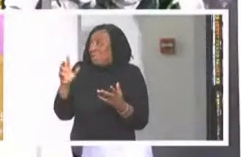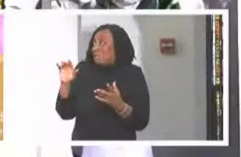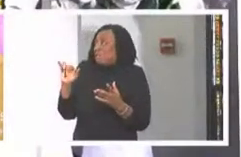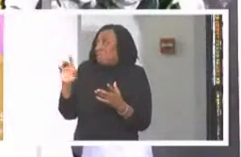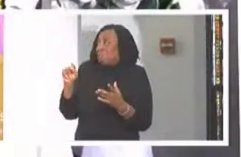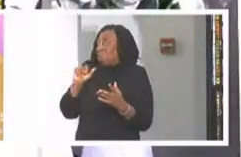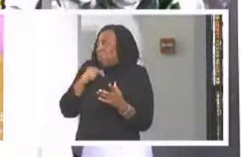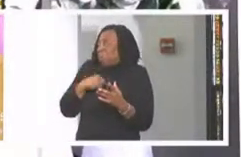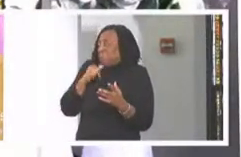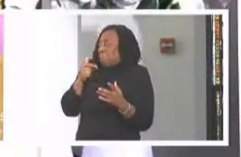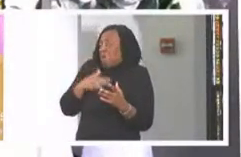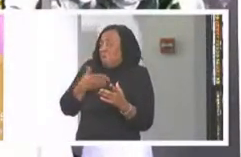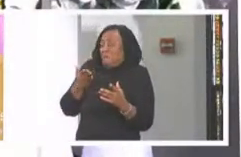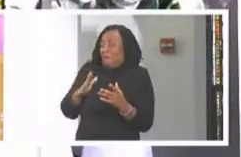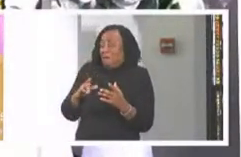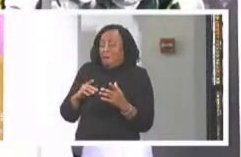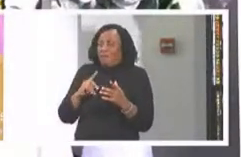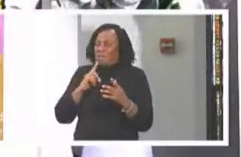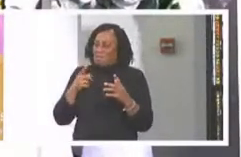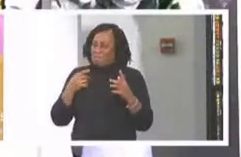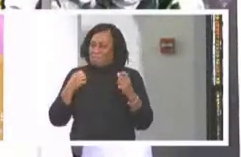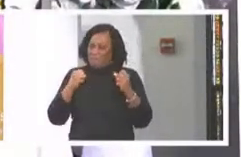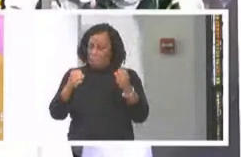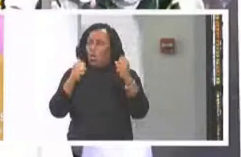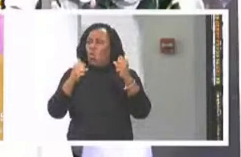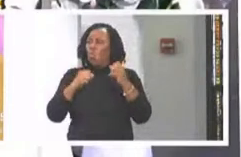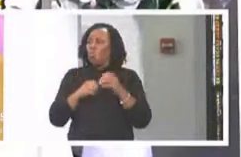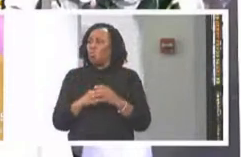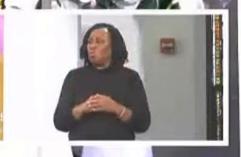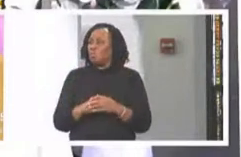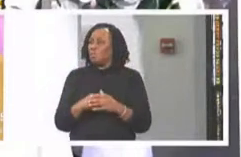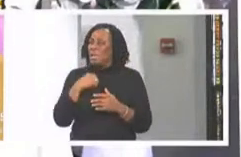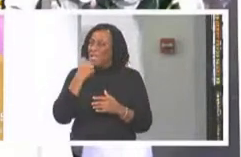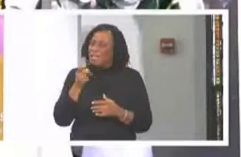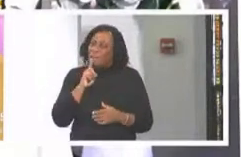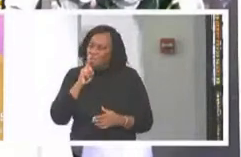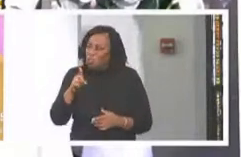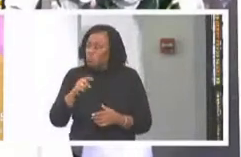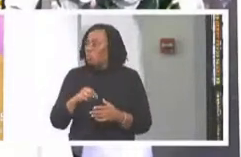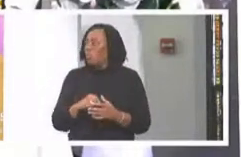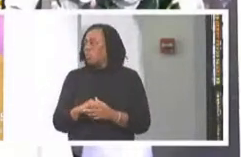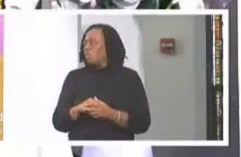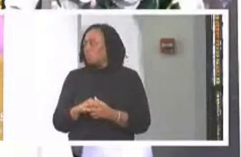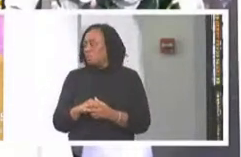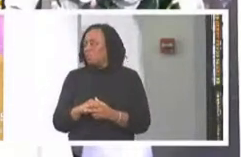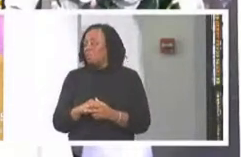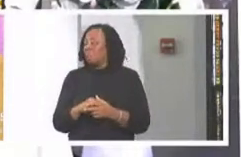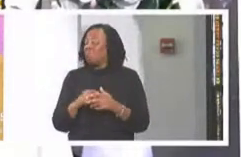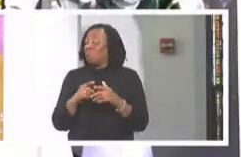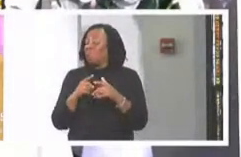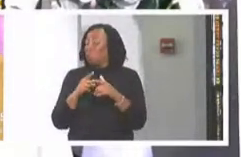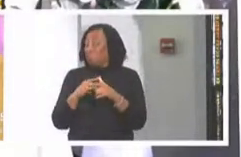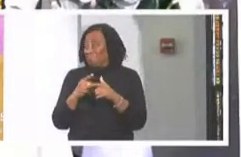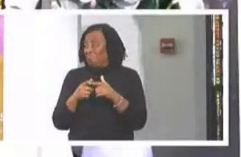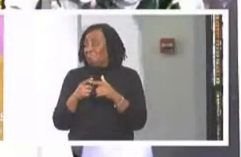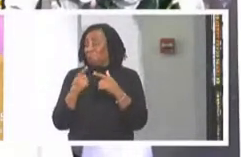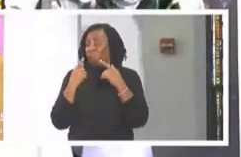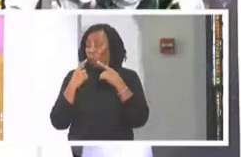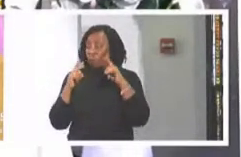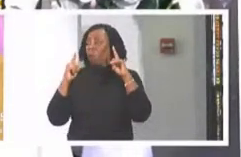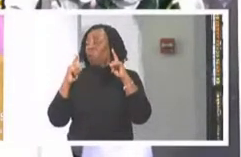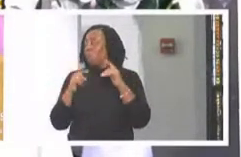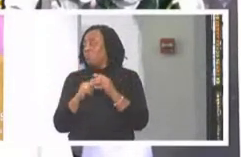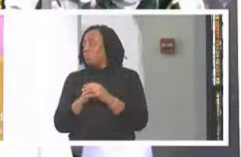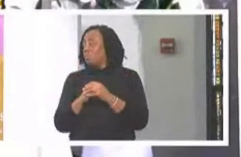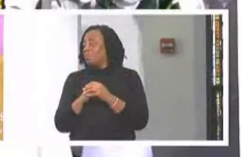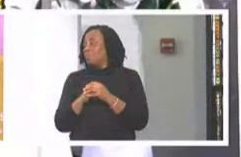Be bold. Be truthful. Then you stand a chance to survive. If